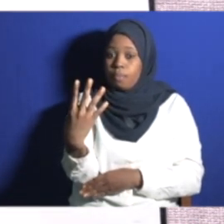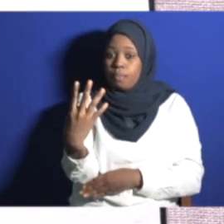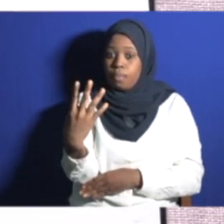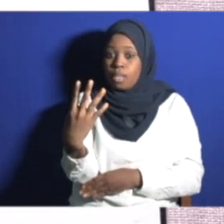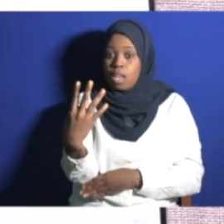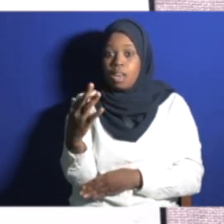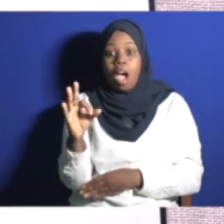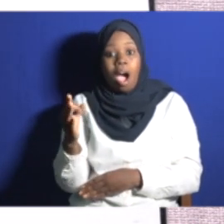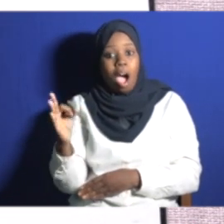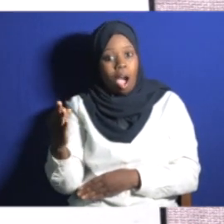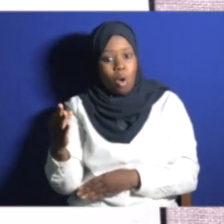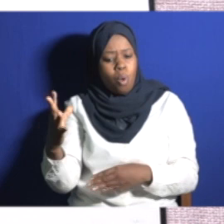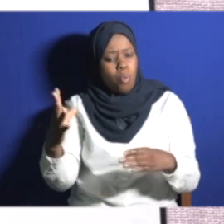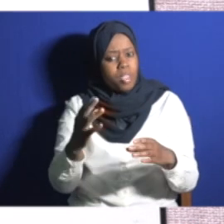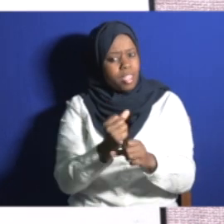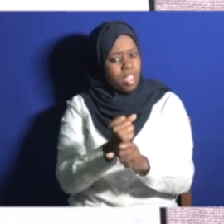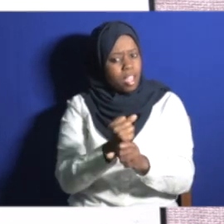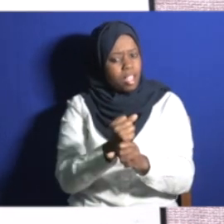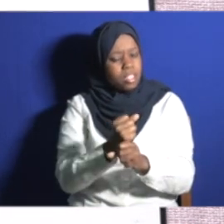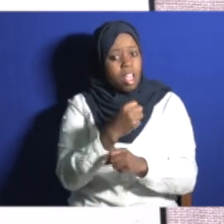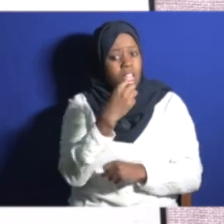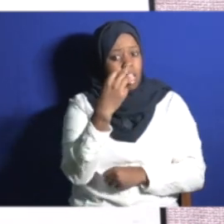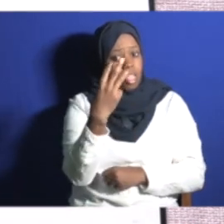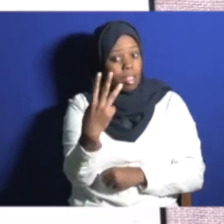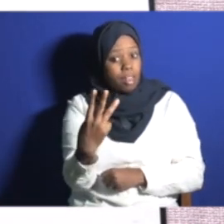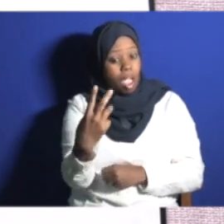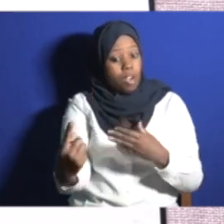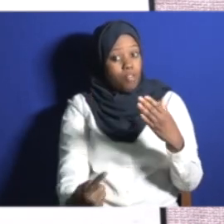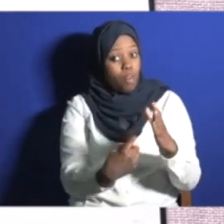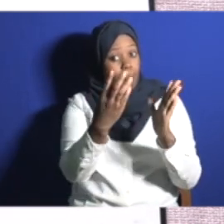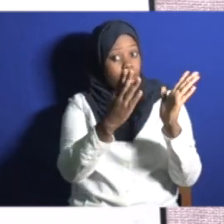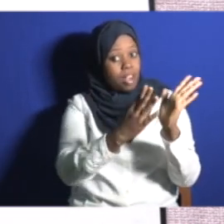And how do we get 3 from 9?